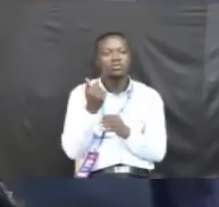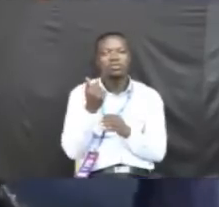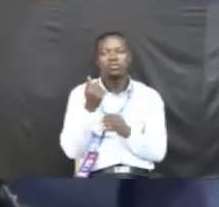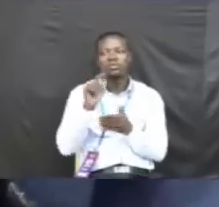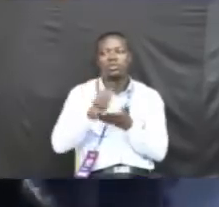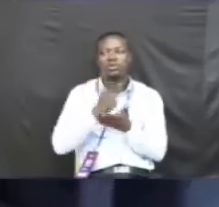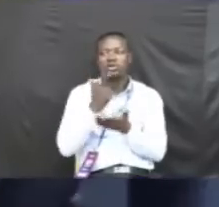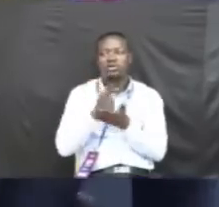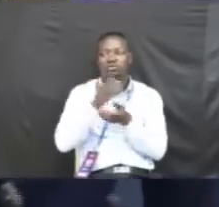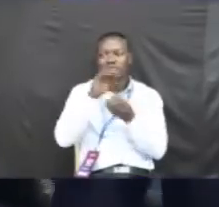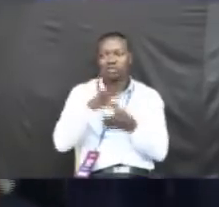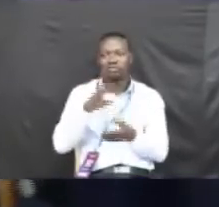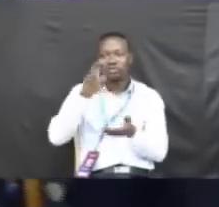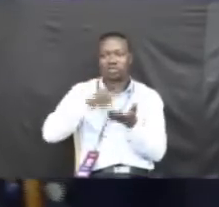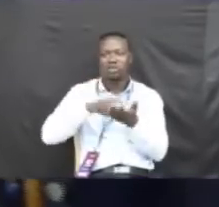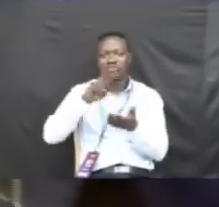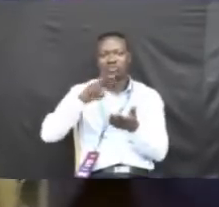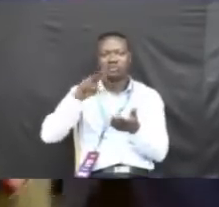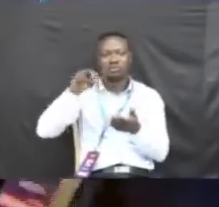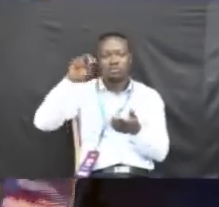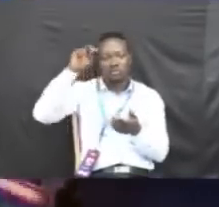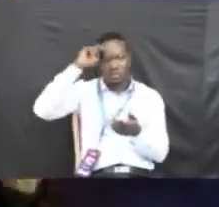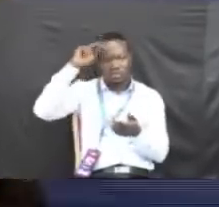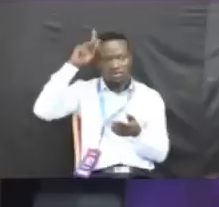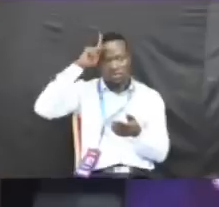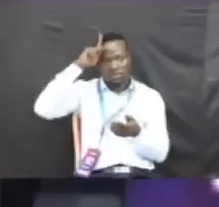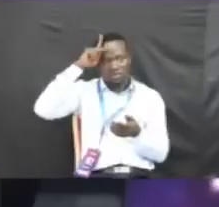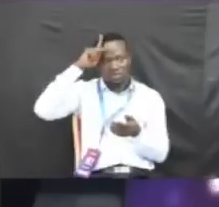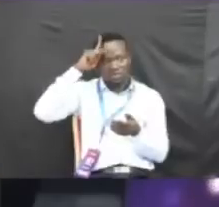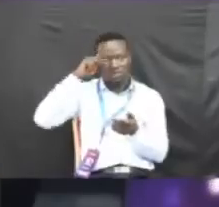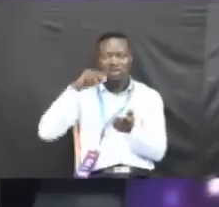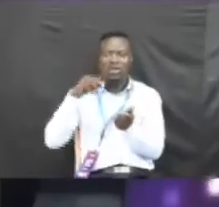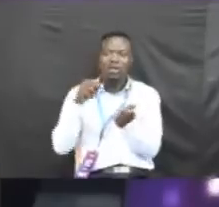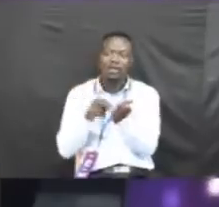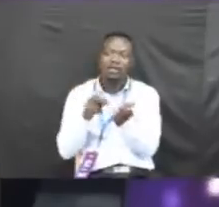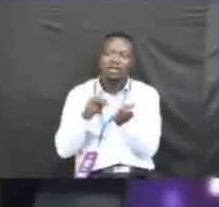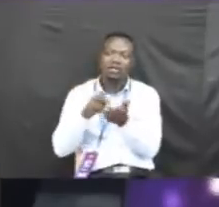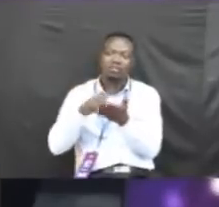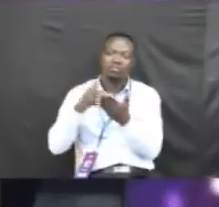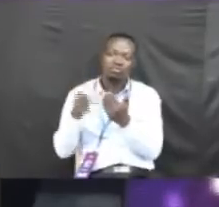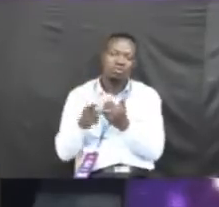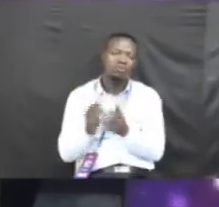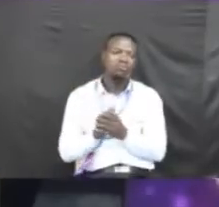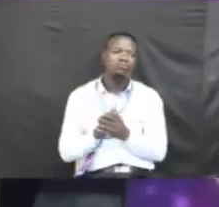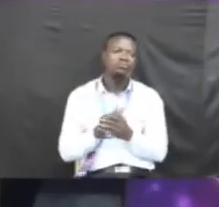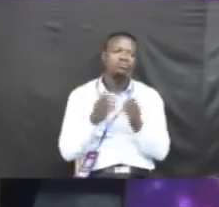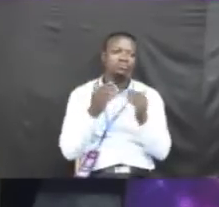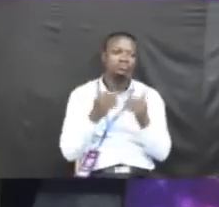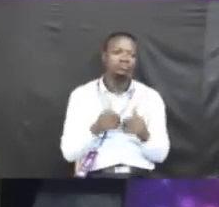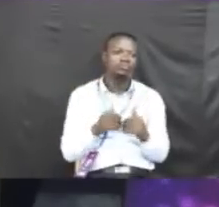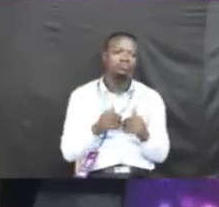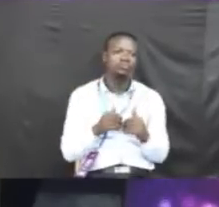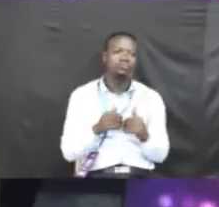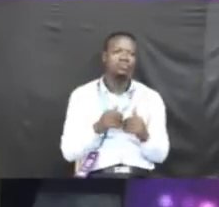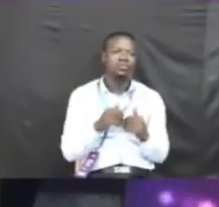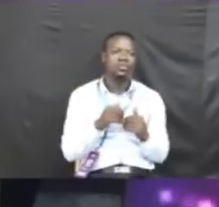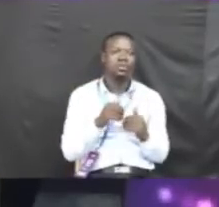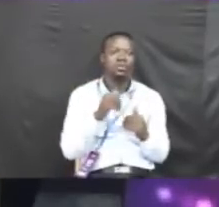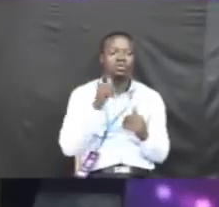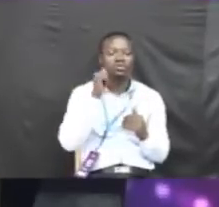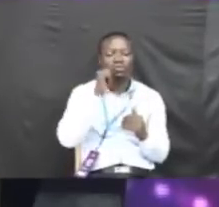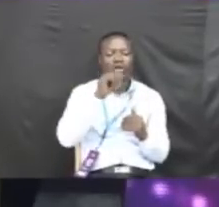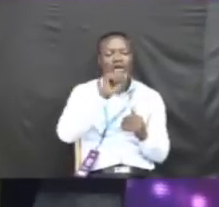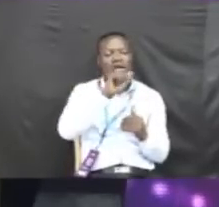2022 K USD diploma terminal midway free program. Mrs. Abigaba of Tin